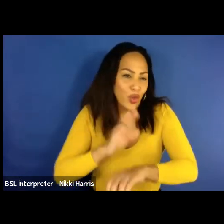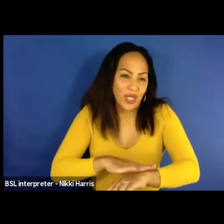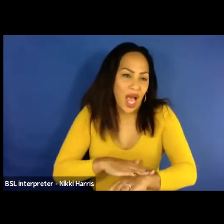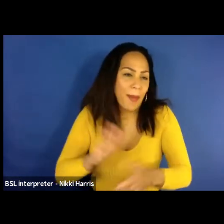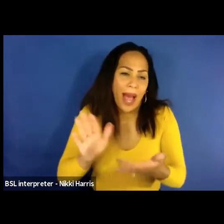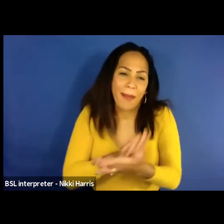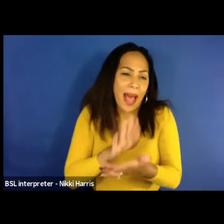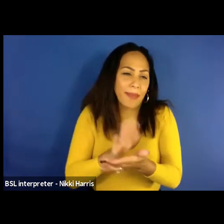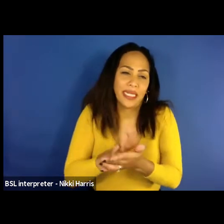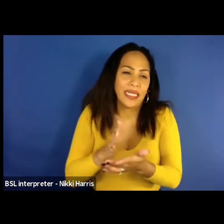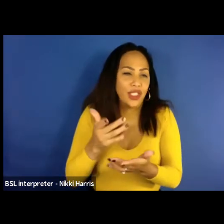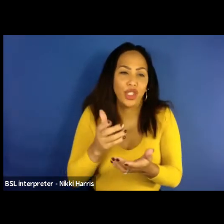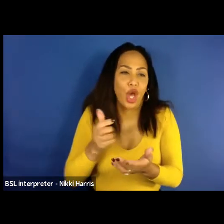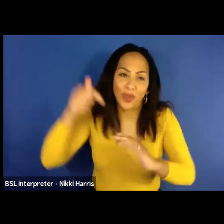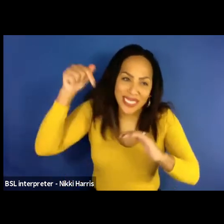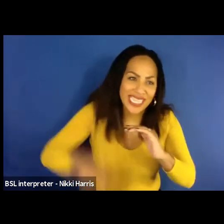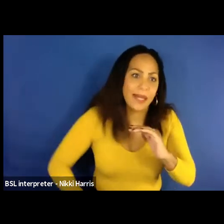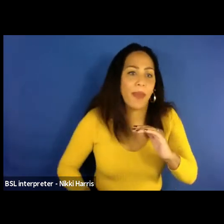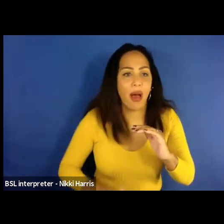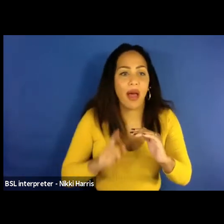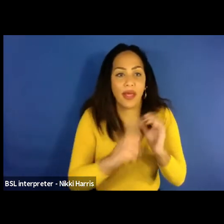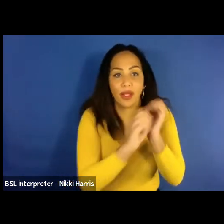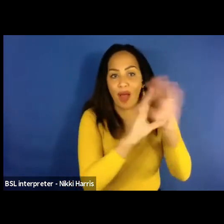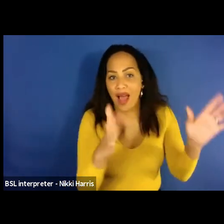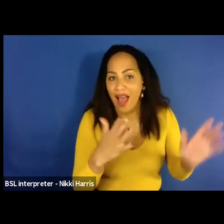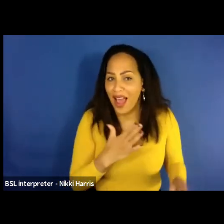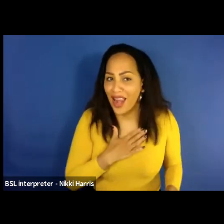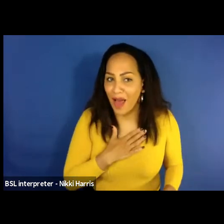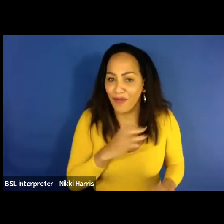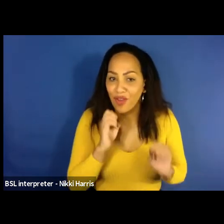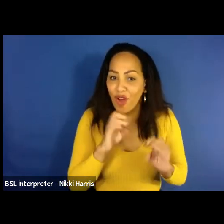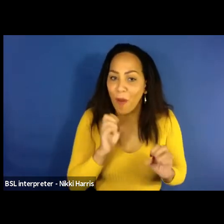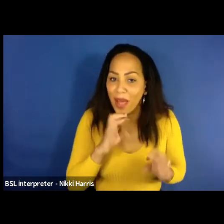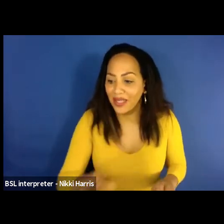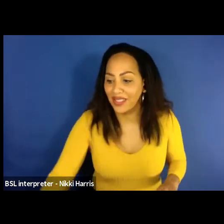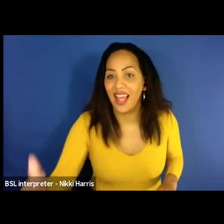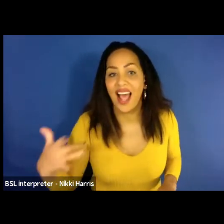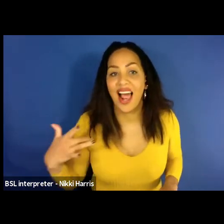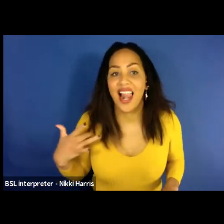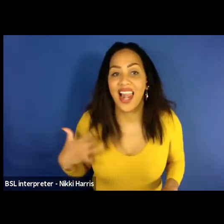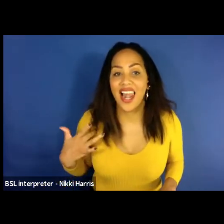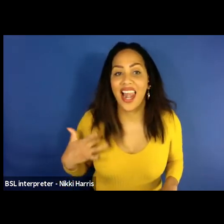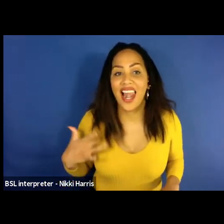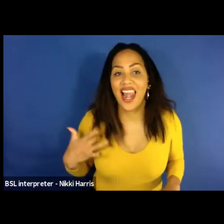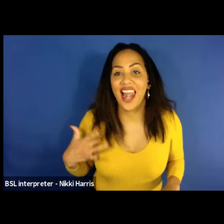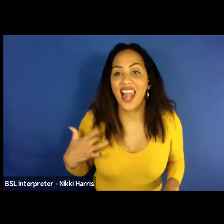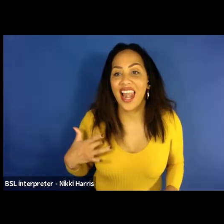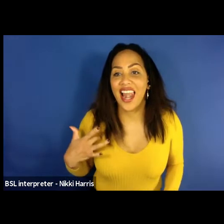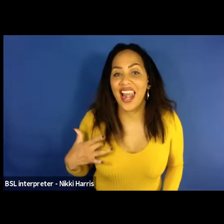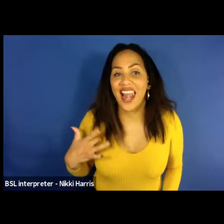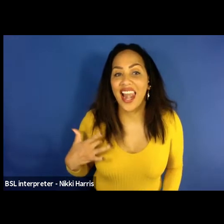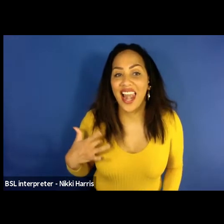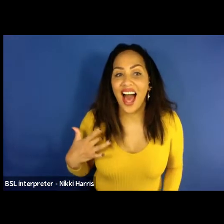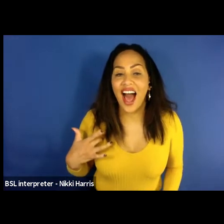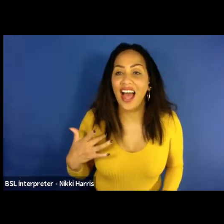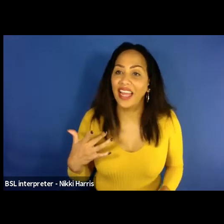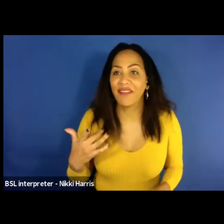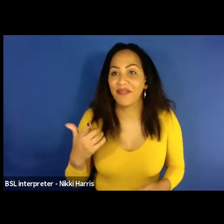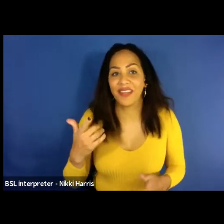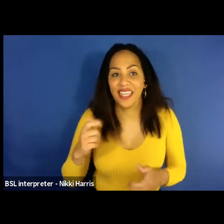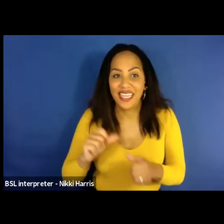First of all, I do love that comment, like that life exists pre-Glide and post-Glide. Seriously,